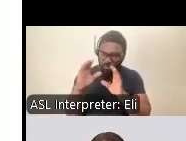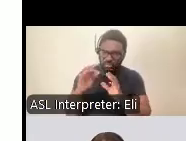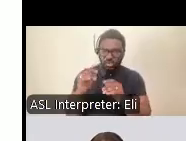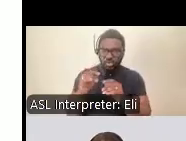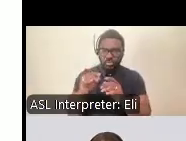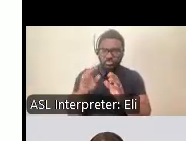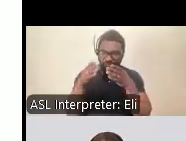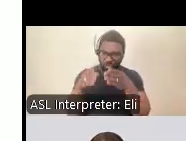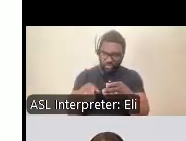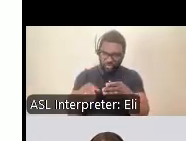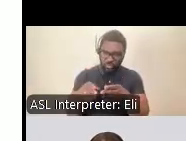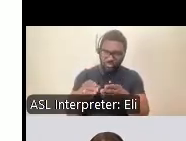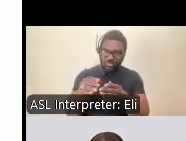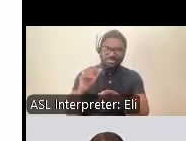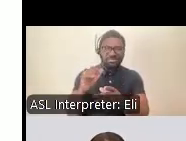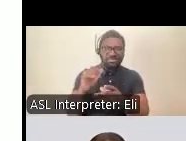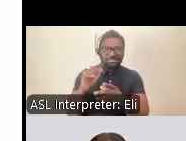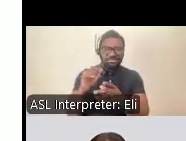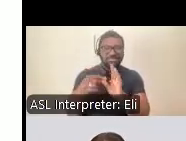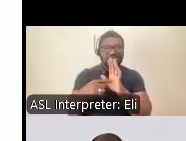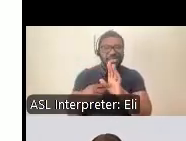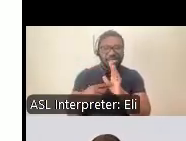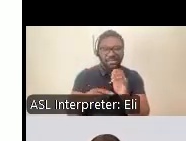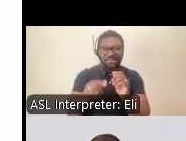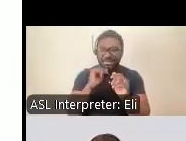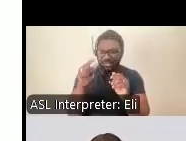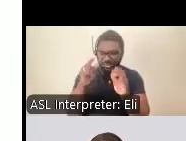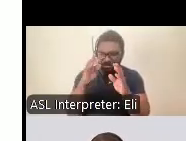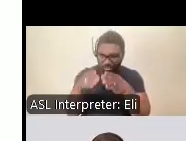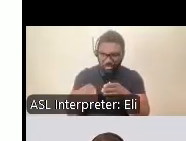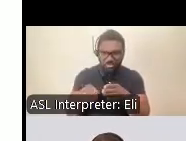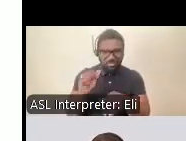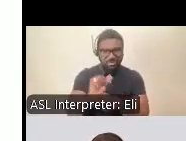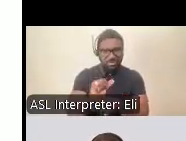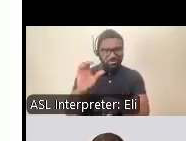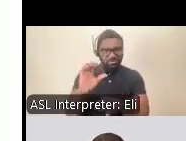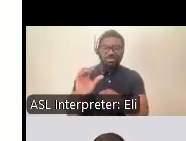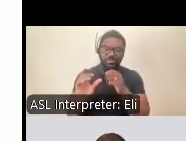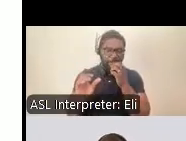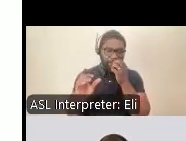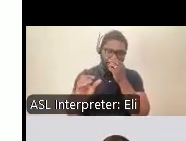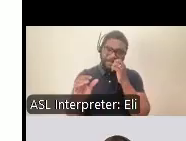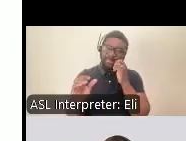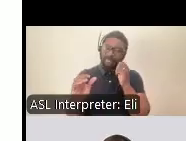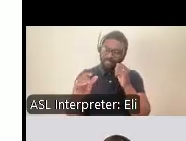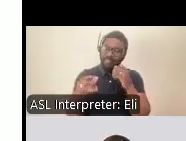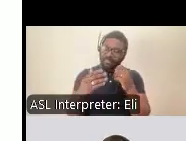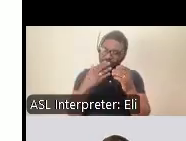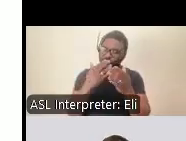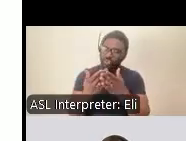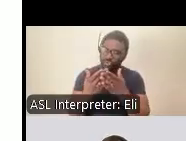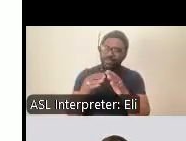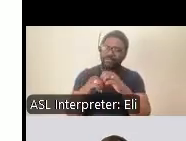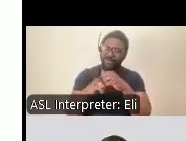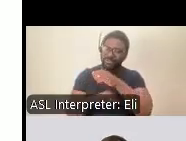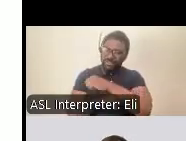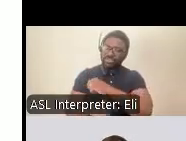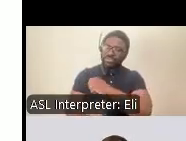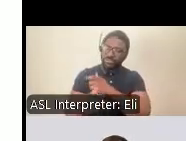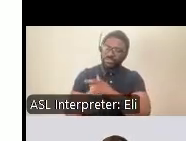creates the space for honest conversation and lays the groundwork to keep the engagement, to keep the process going.